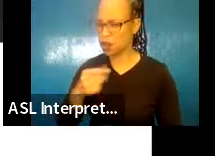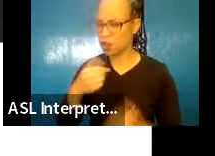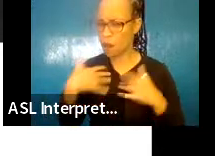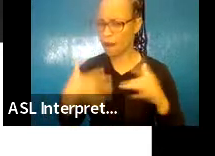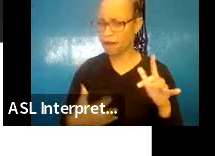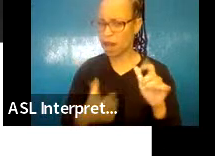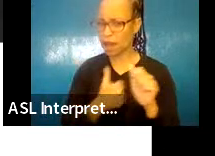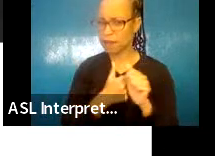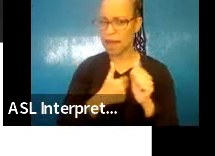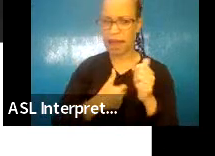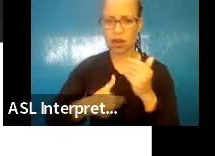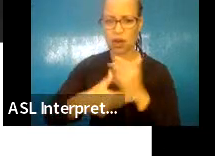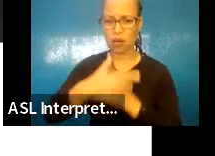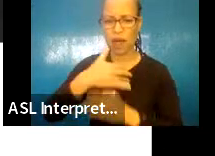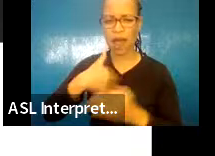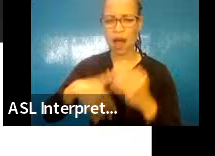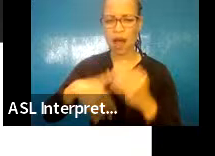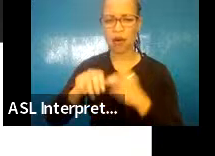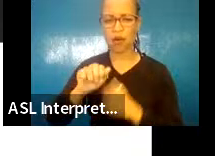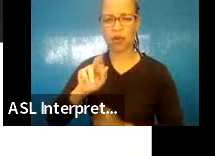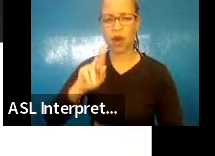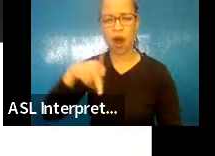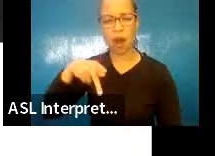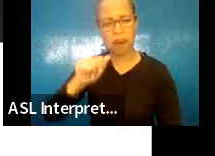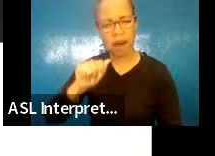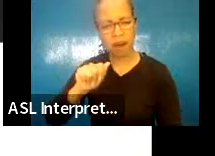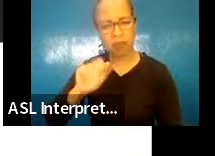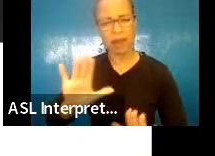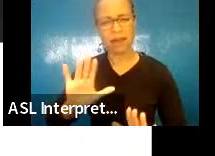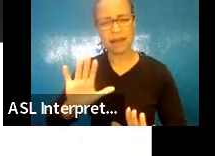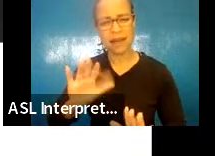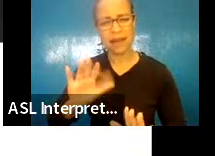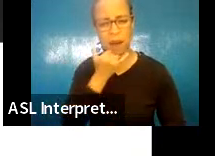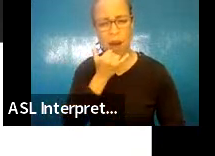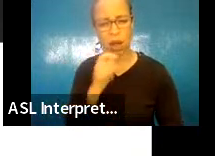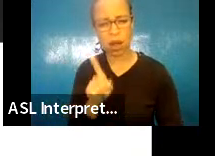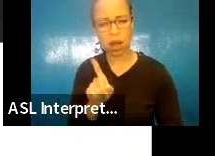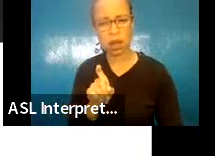around ARPA, or not yet? Is that, am I out of turn here?